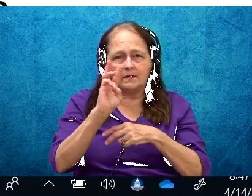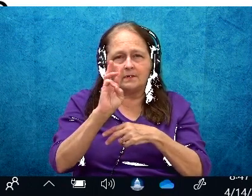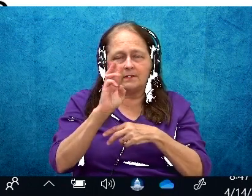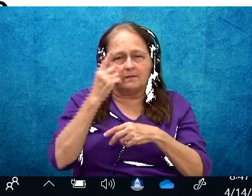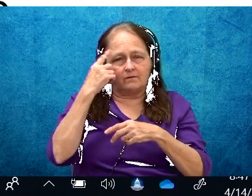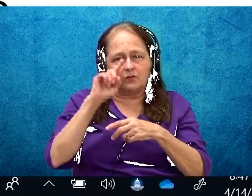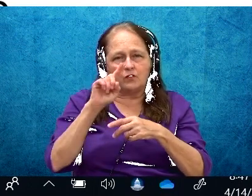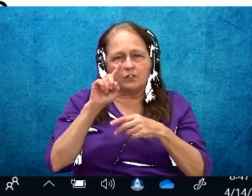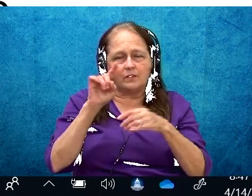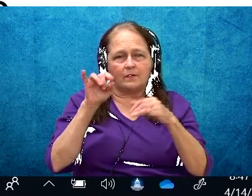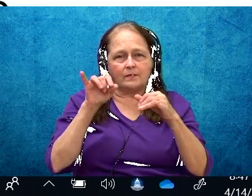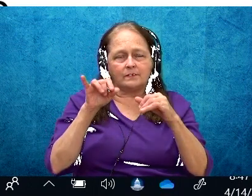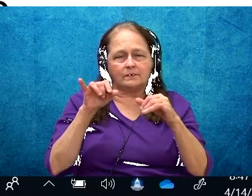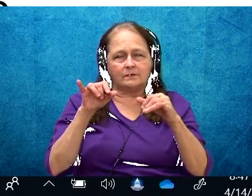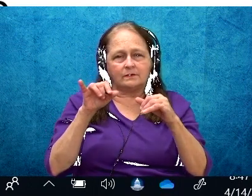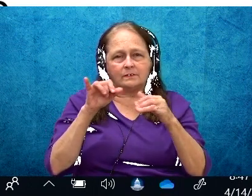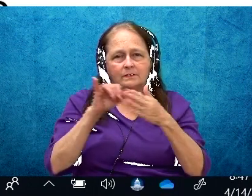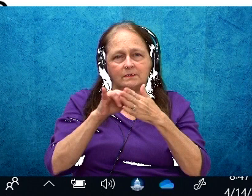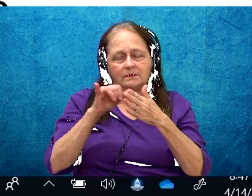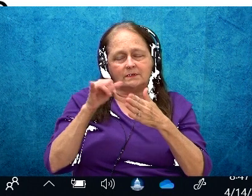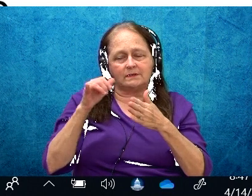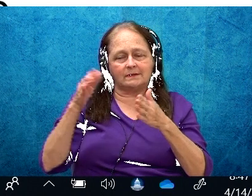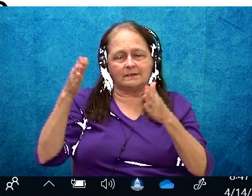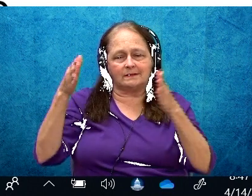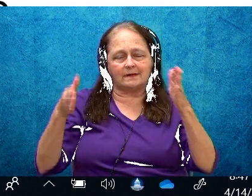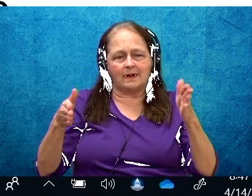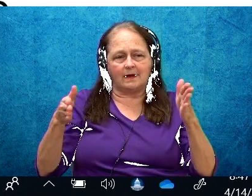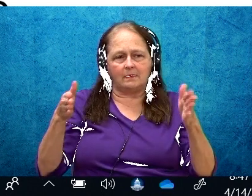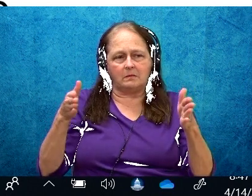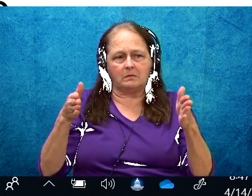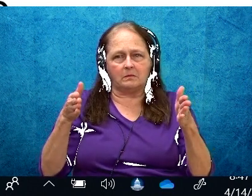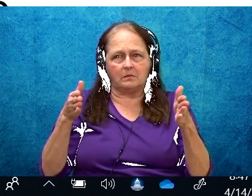for the side pieces. This is side